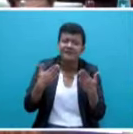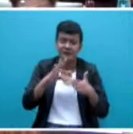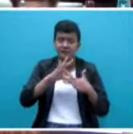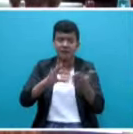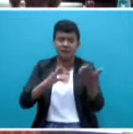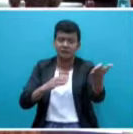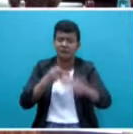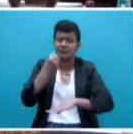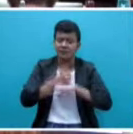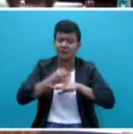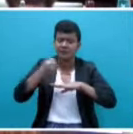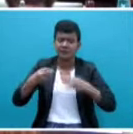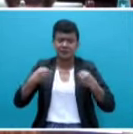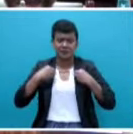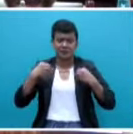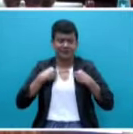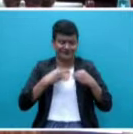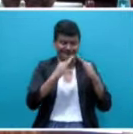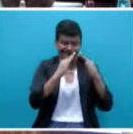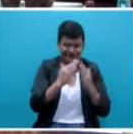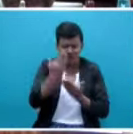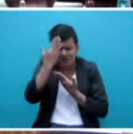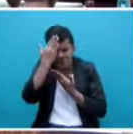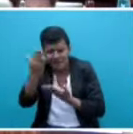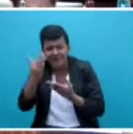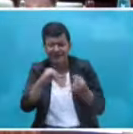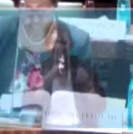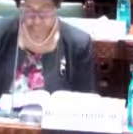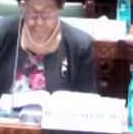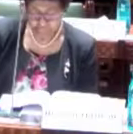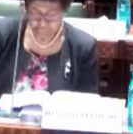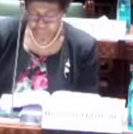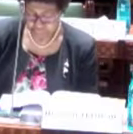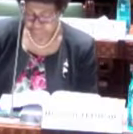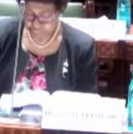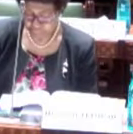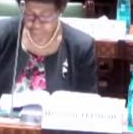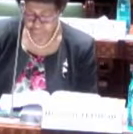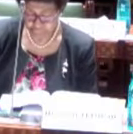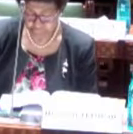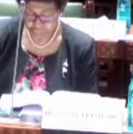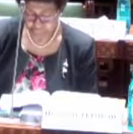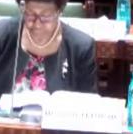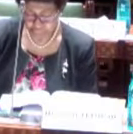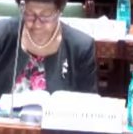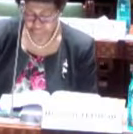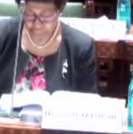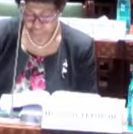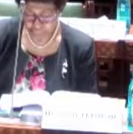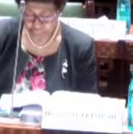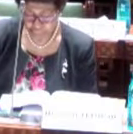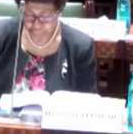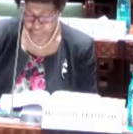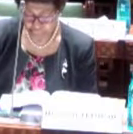House, the Honourable Seruiratu, for bringing this motion, the sitting calendar, into the House.